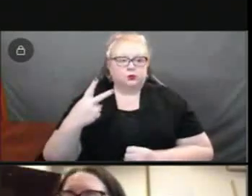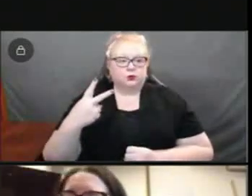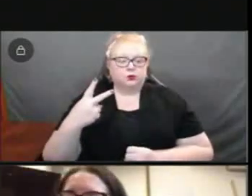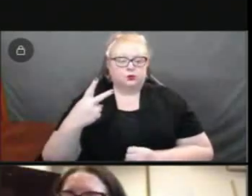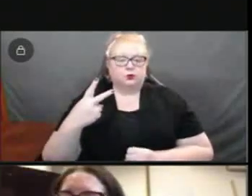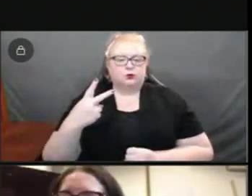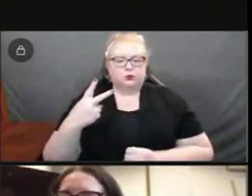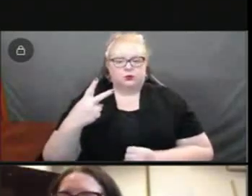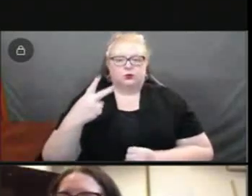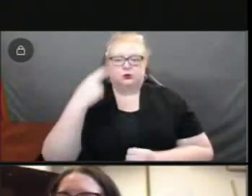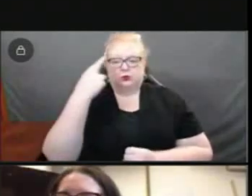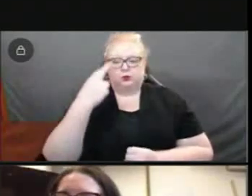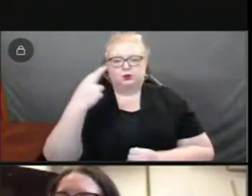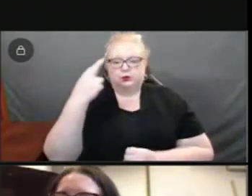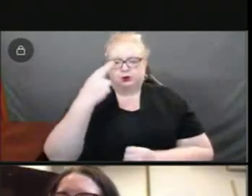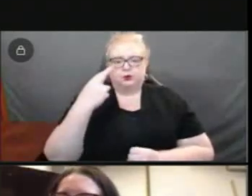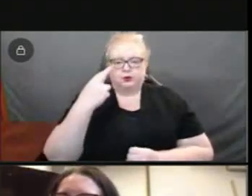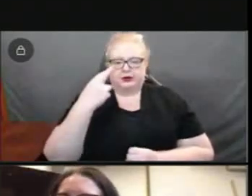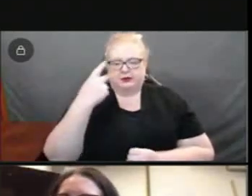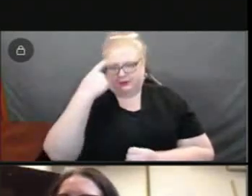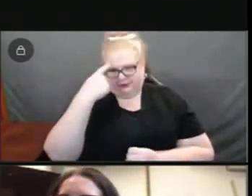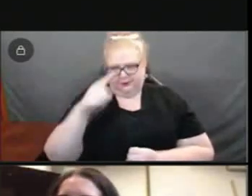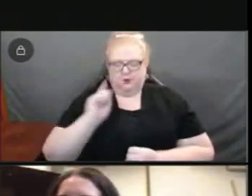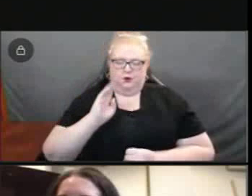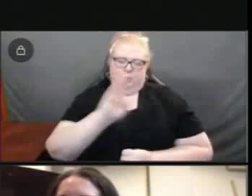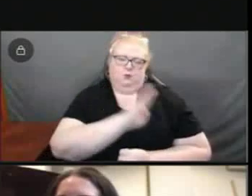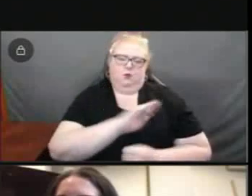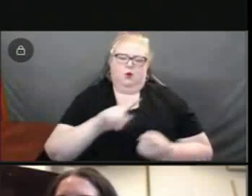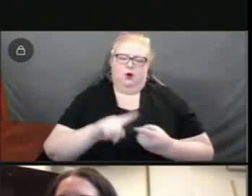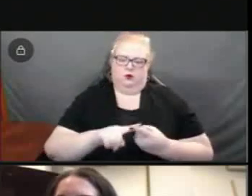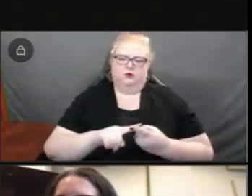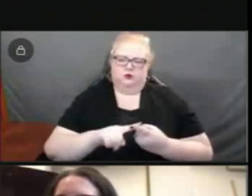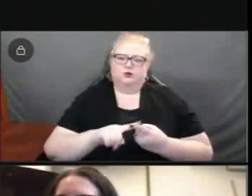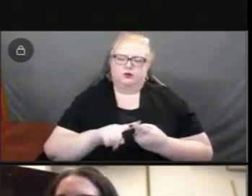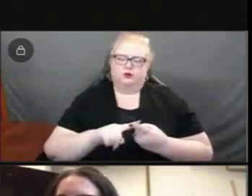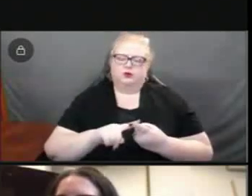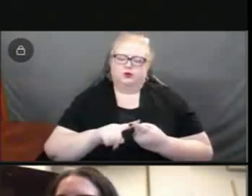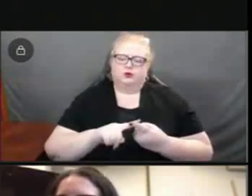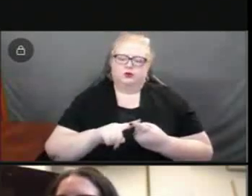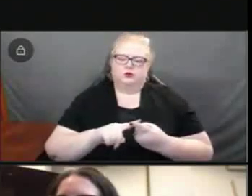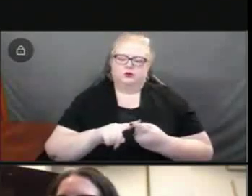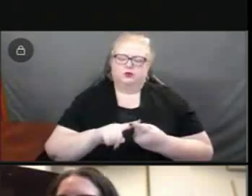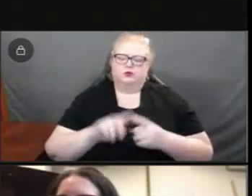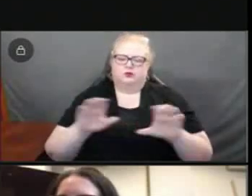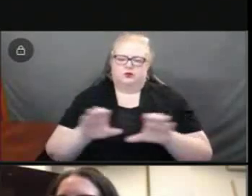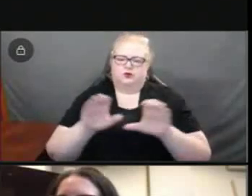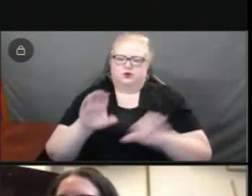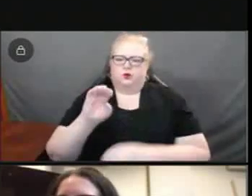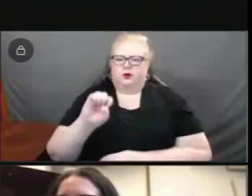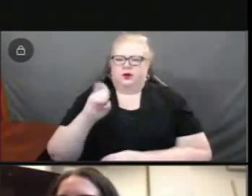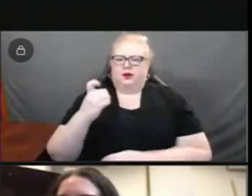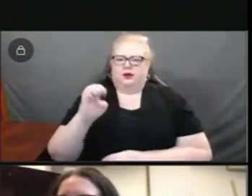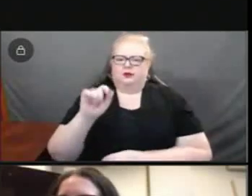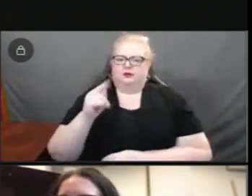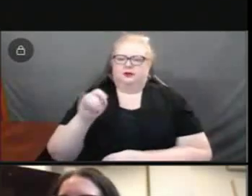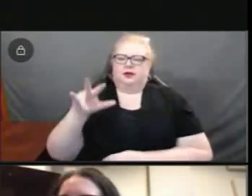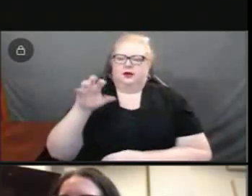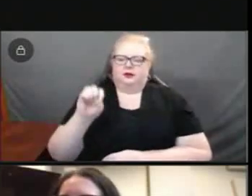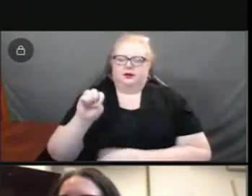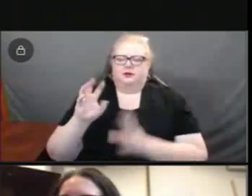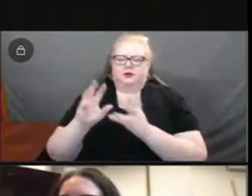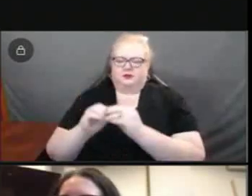reasons for the board to go in executive session to discuss a personnel matter, and I think that's what Director Wright